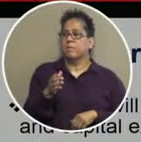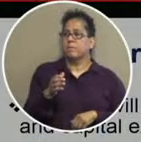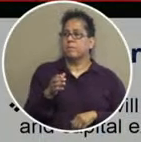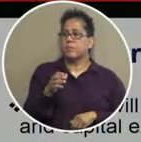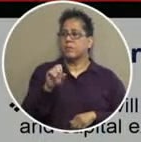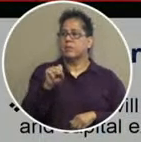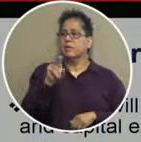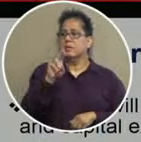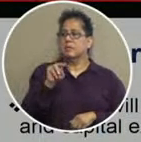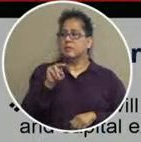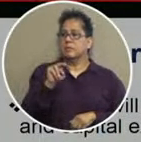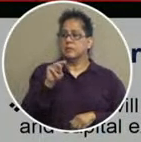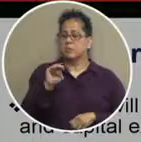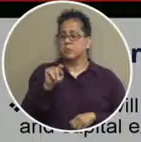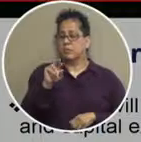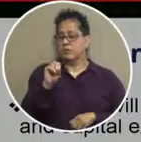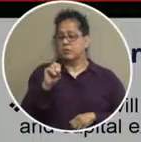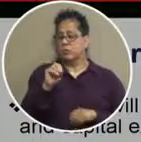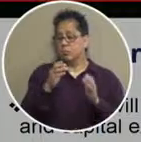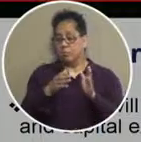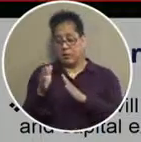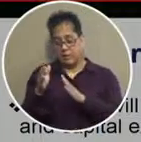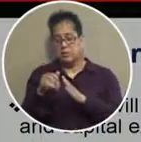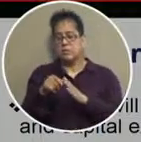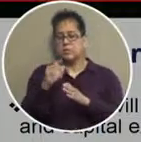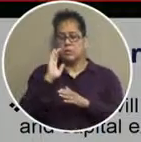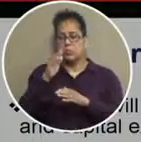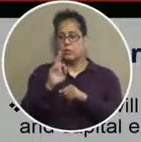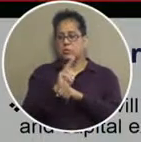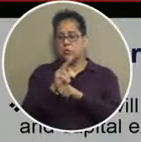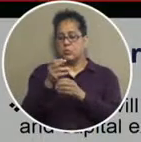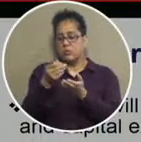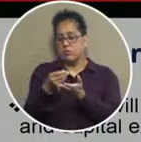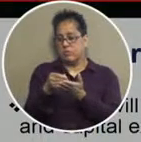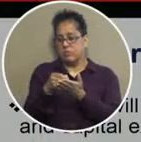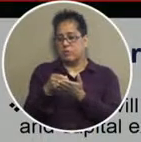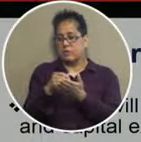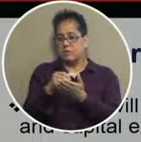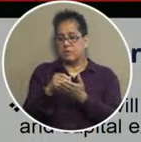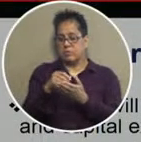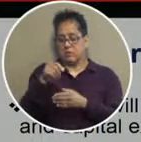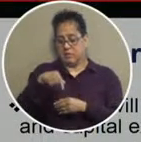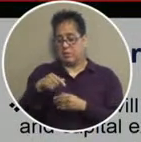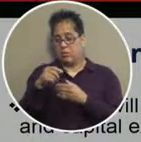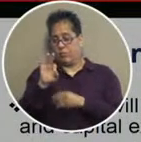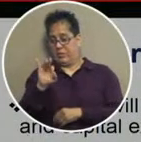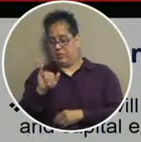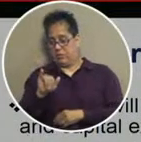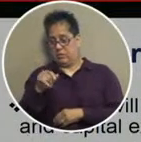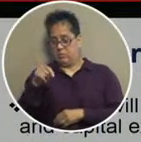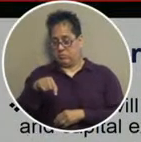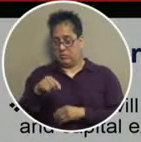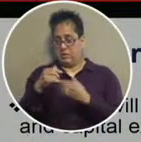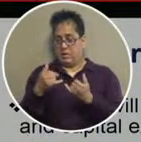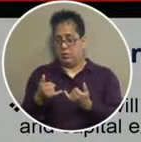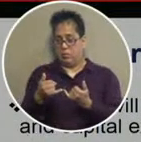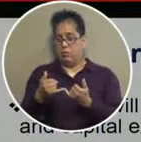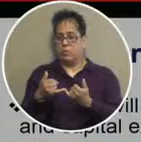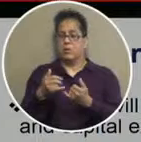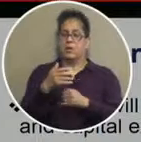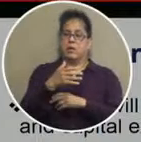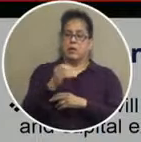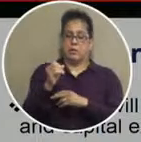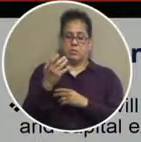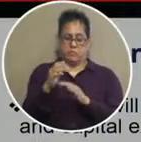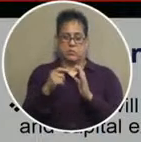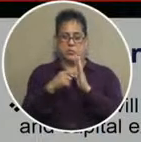So Sun Metro's plan is that they're going to utilize these funds for not only the current fiscal year to offset the impact that they're seeing I